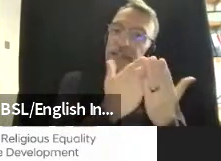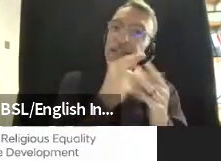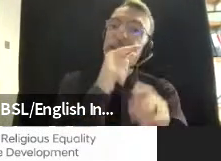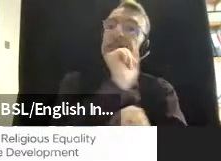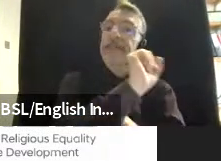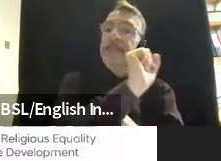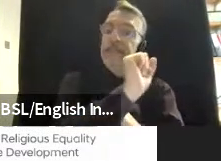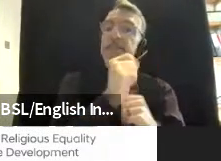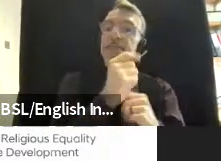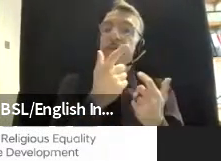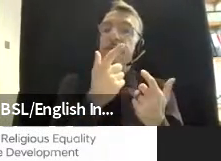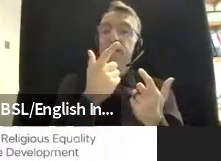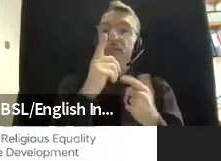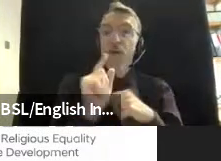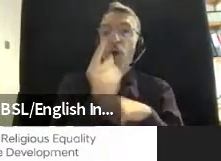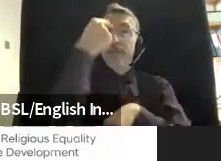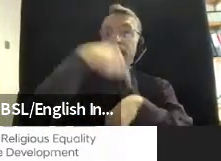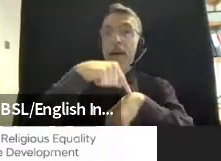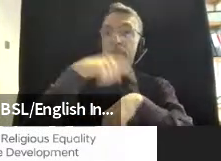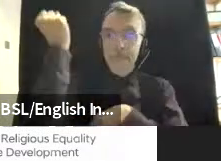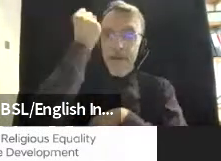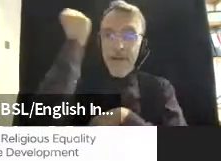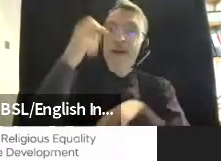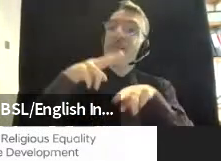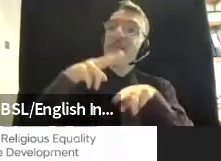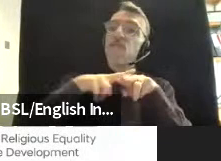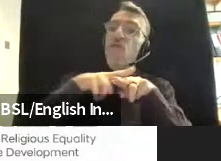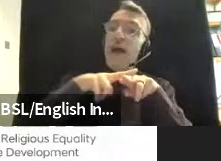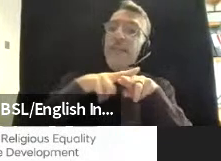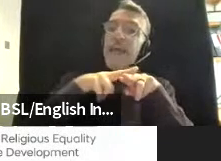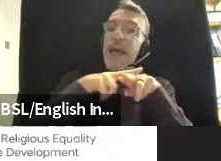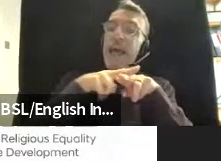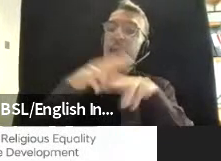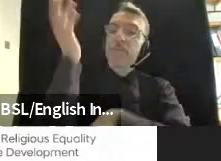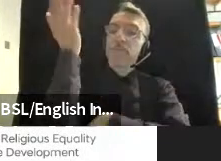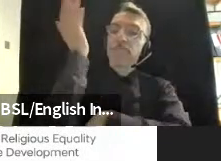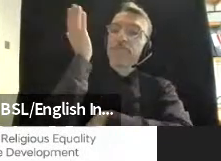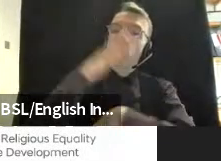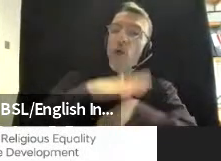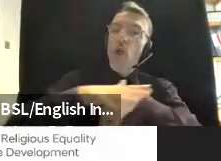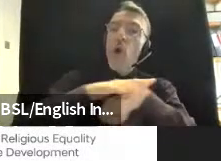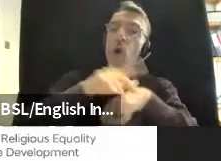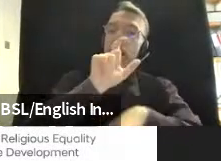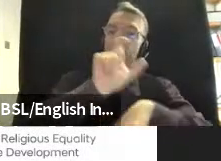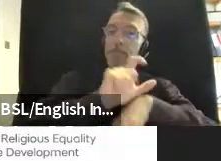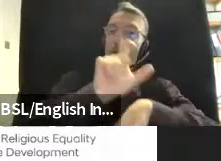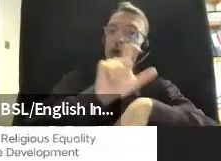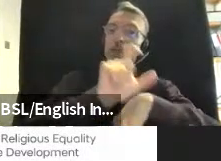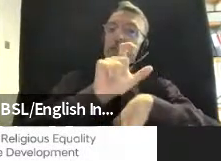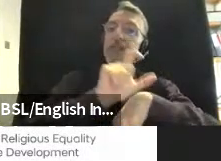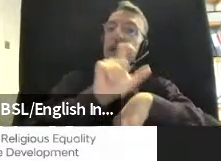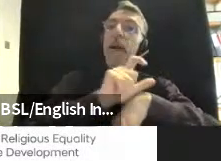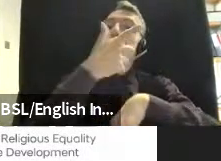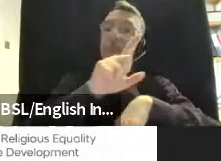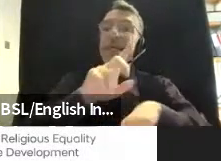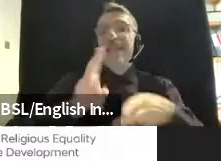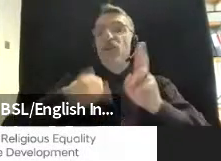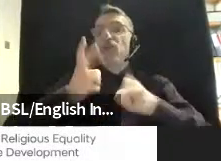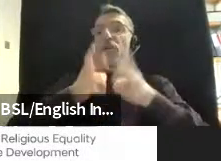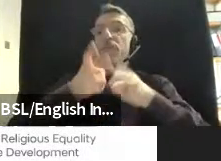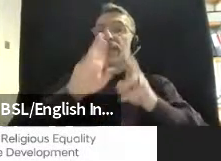the first sermon, the Friday sermon at a local mosque in Tashkent was interpreted in sign